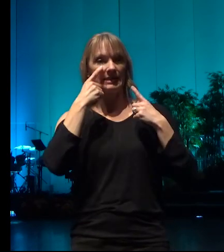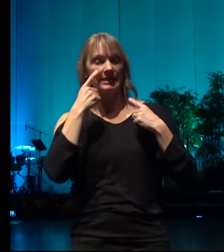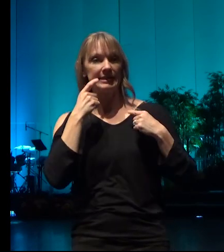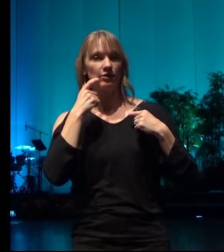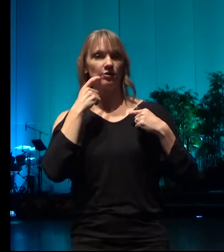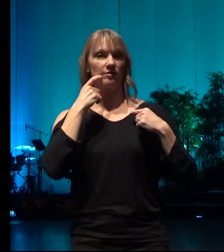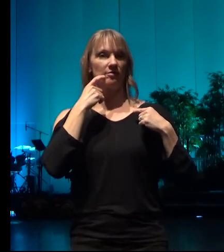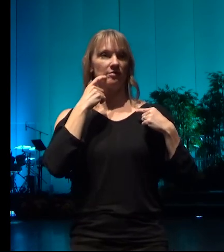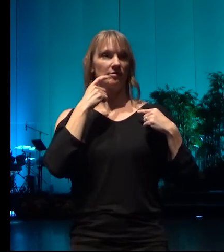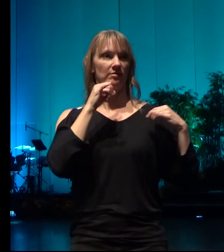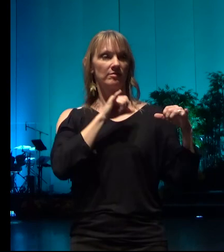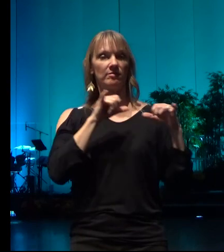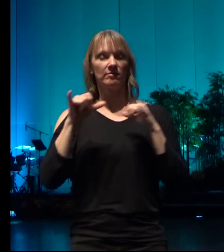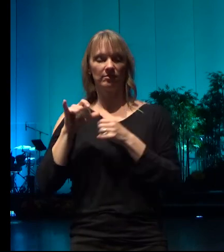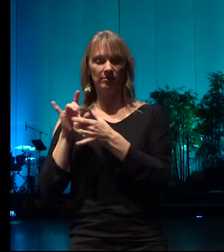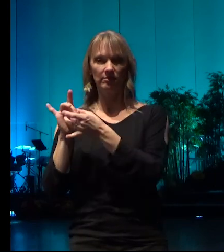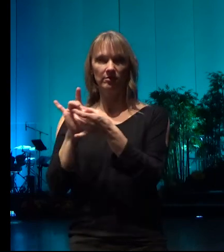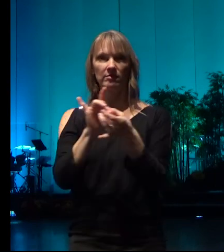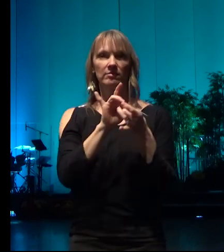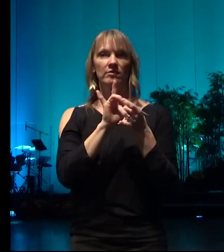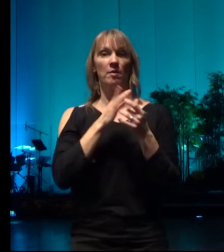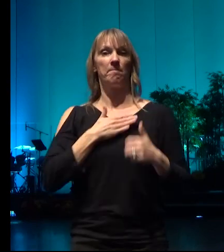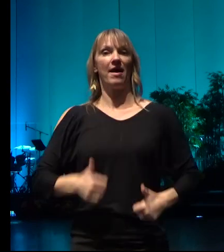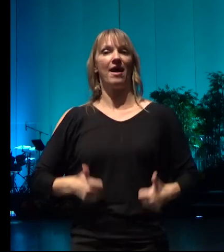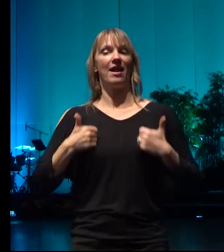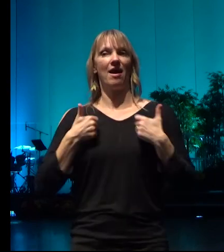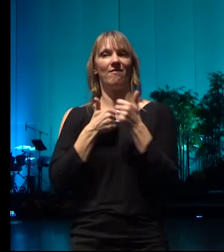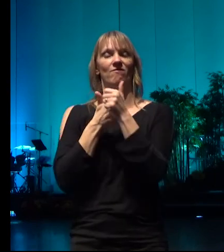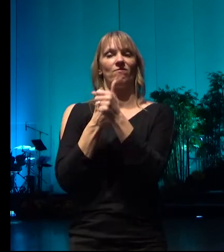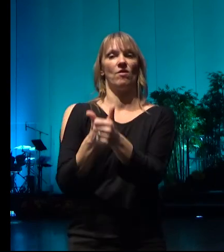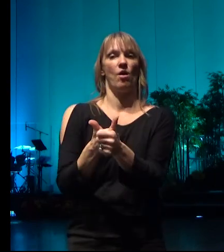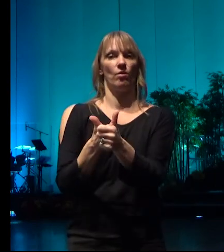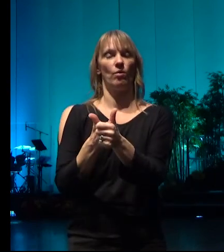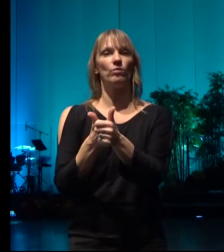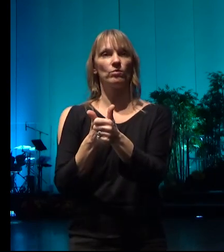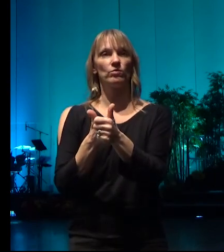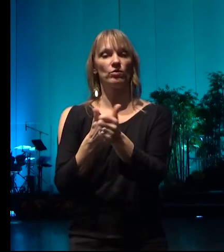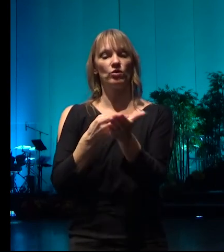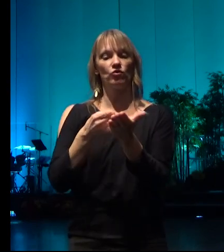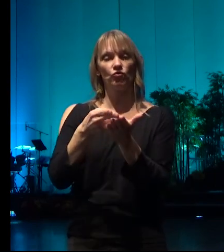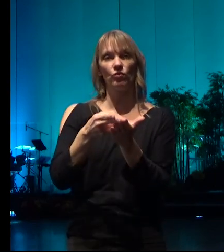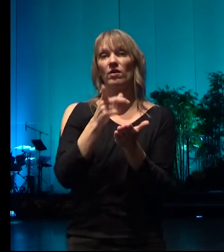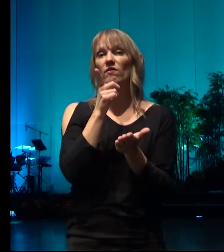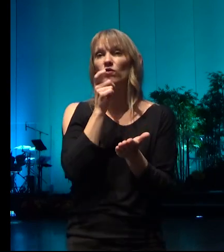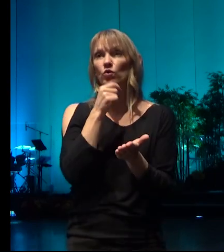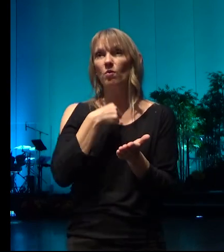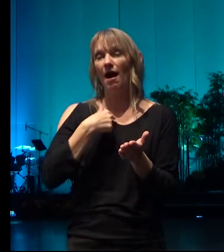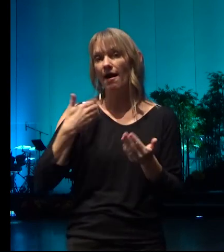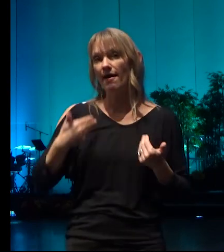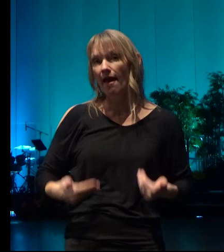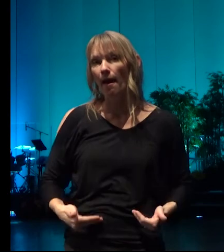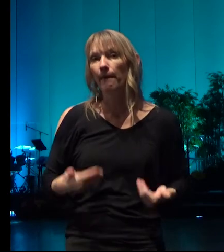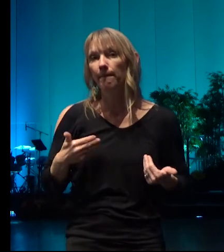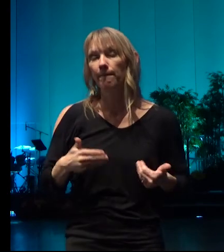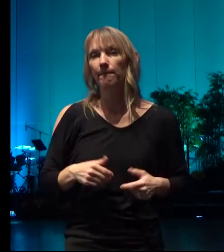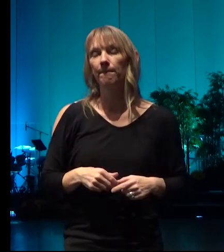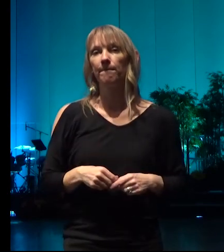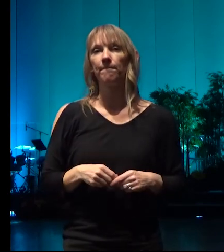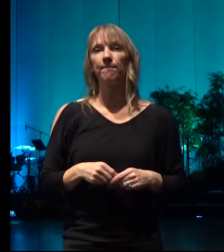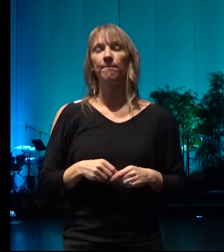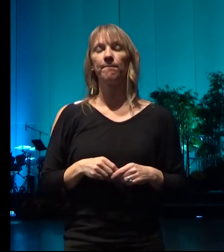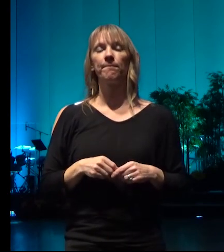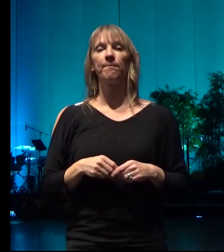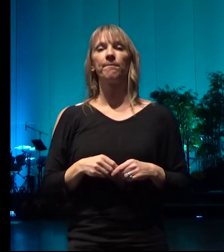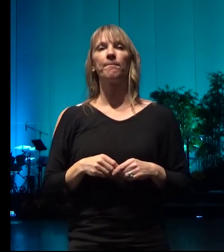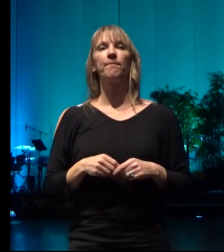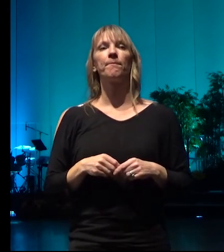So we give thanks for this opportunity to consider leaning into the truth of who we are with great